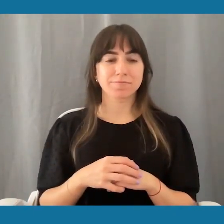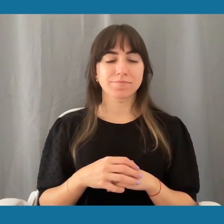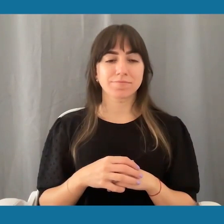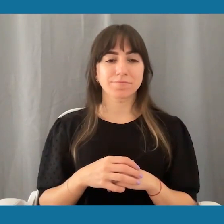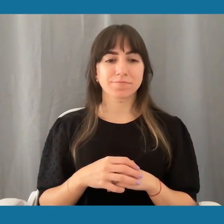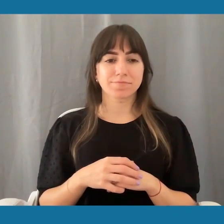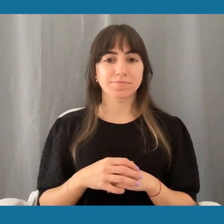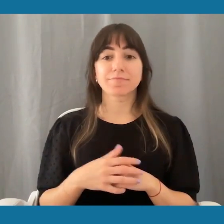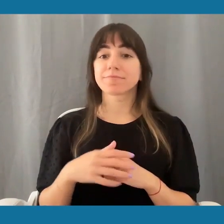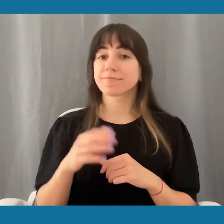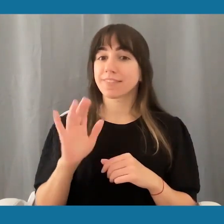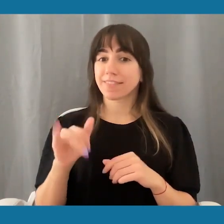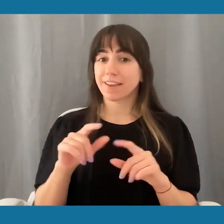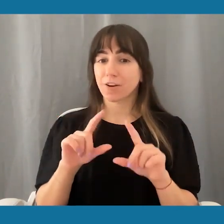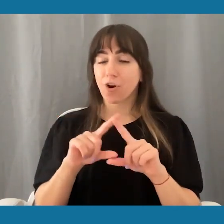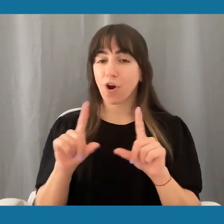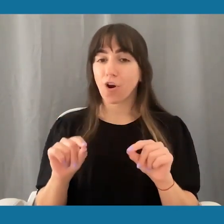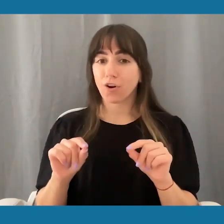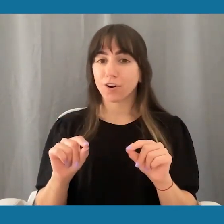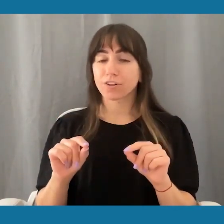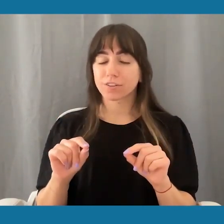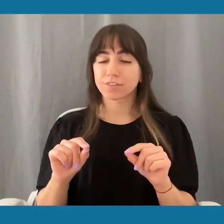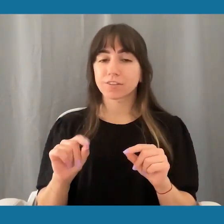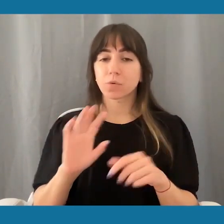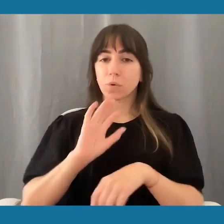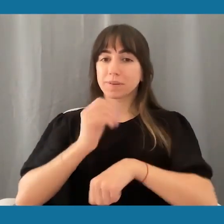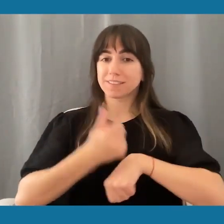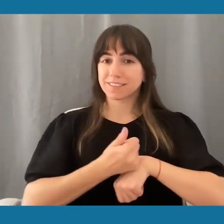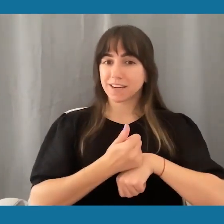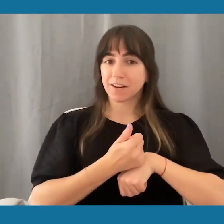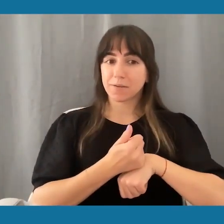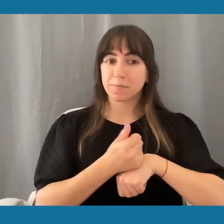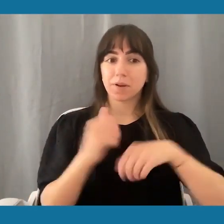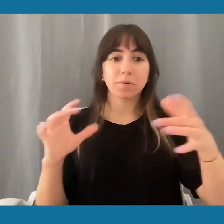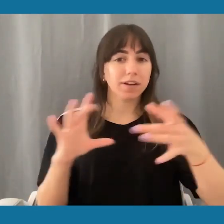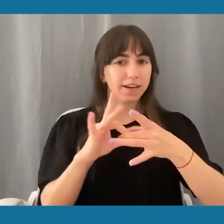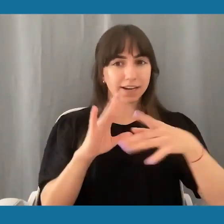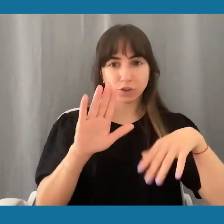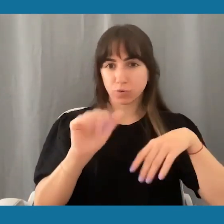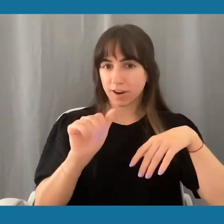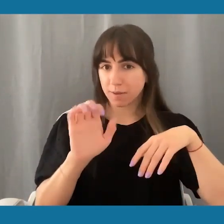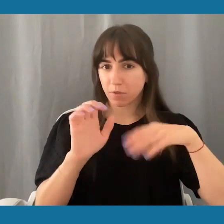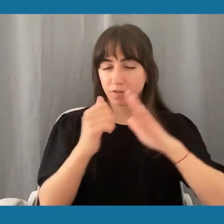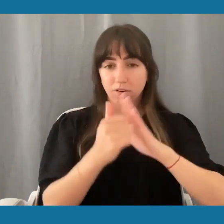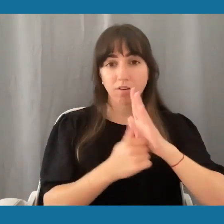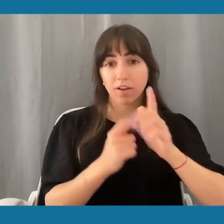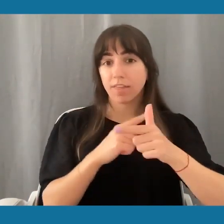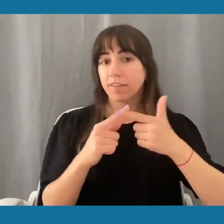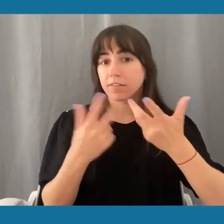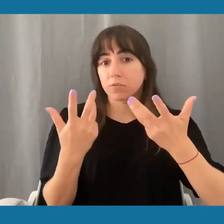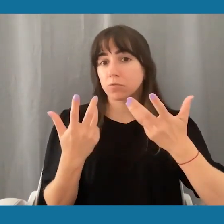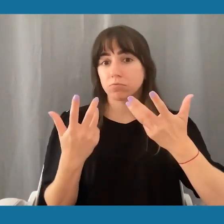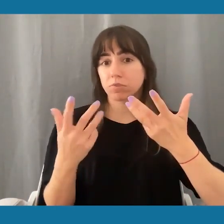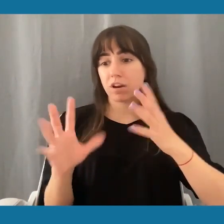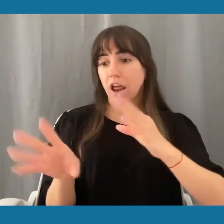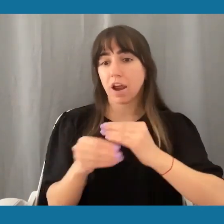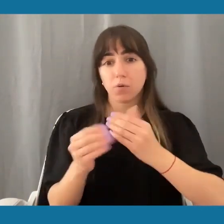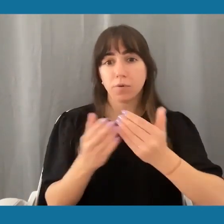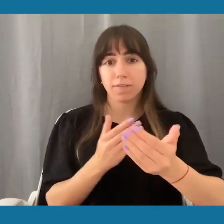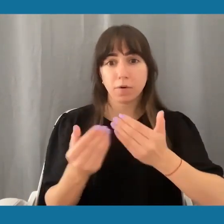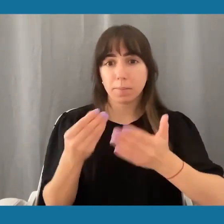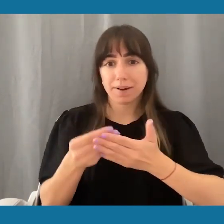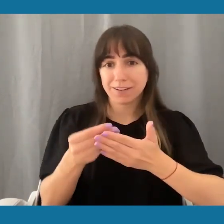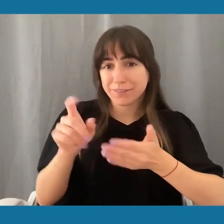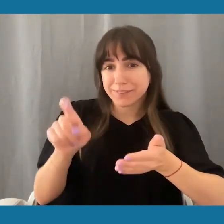with however much money you need and be used anywhere Visa debit cards are accepted. So it allows individuals a little financial